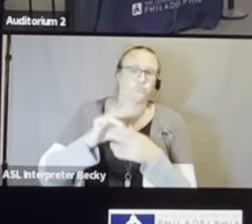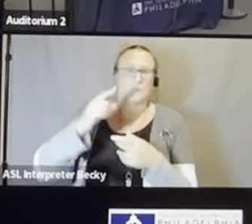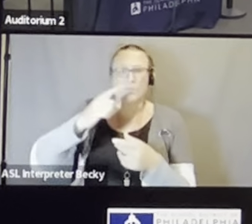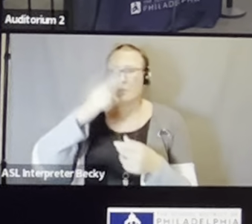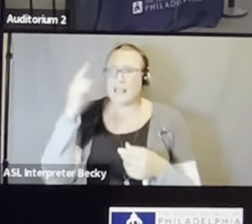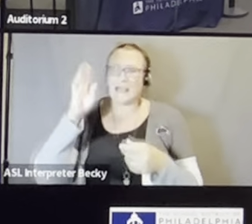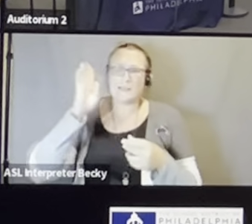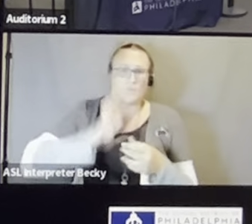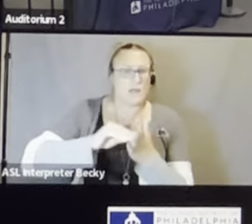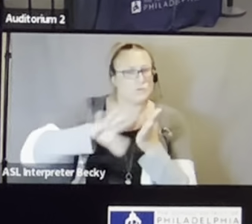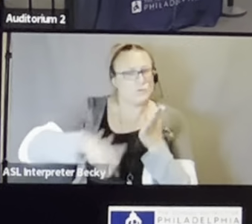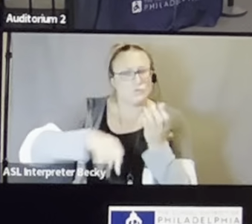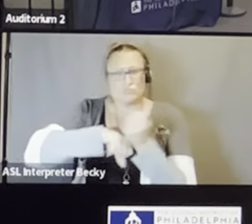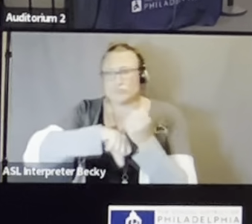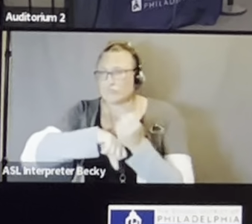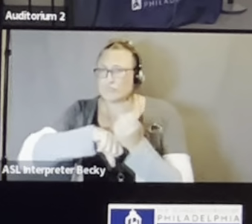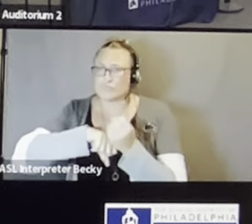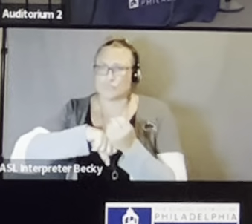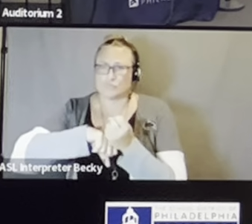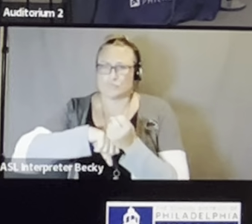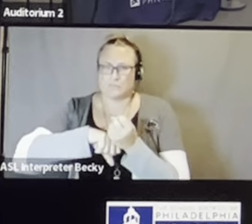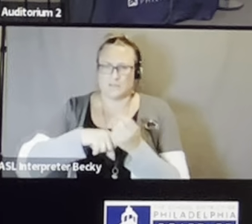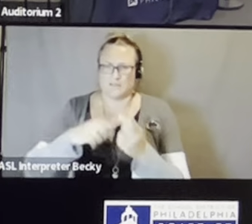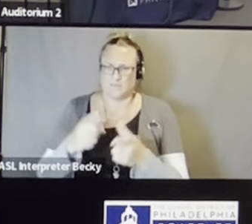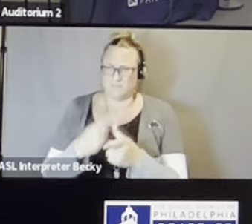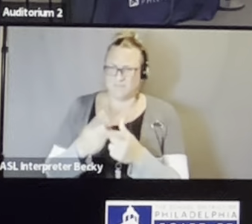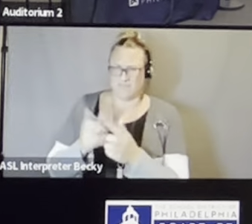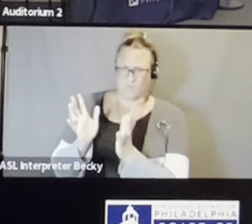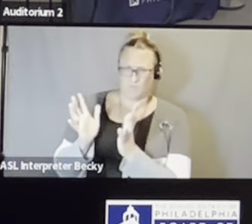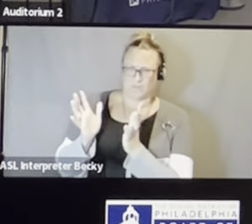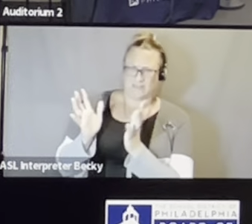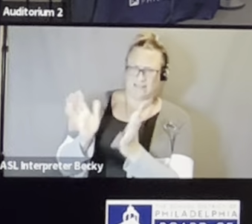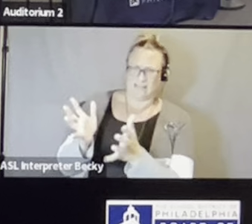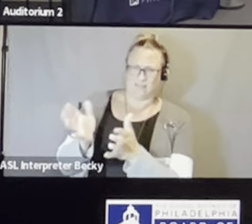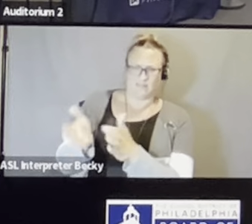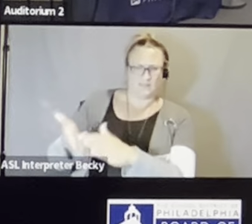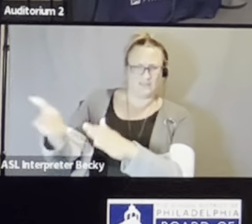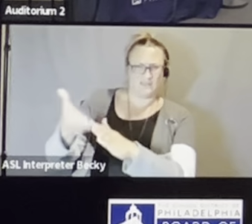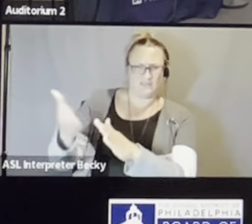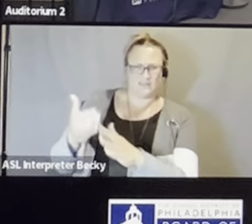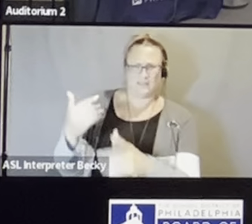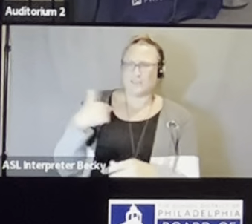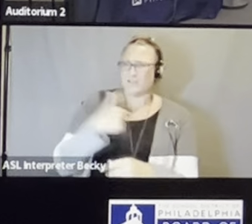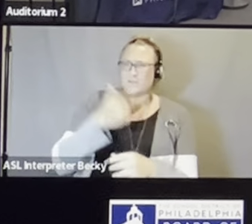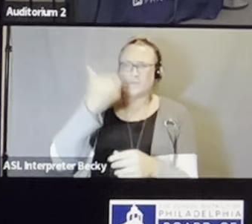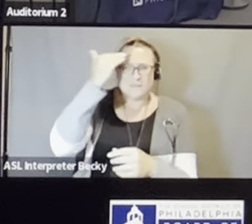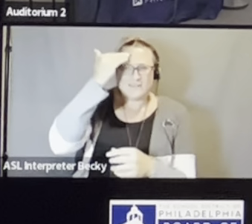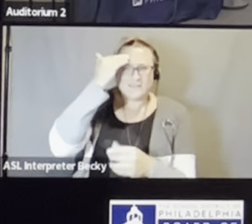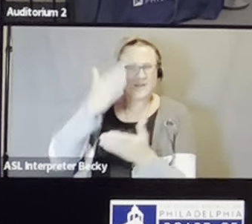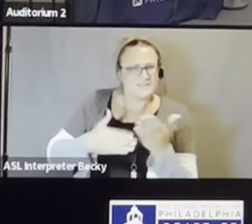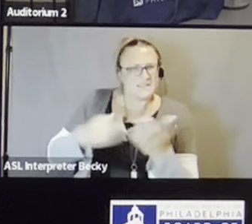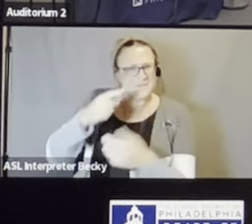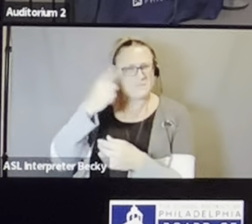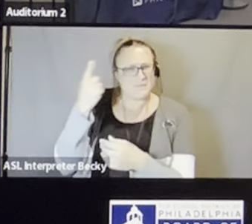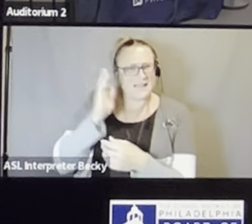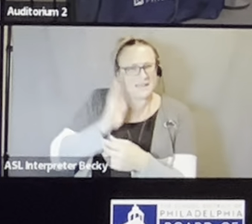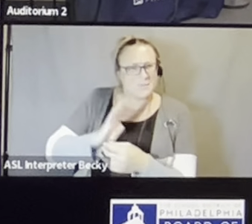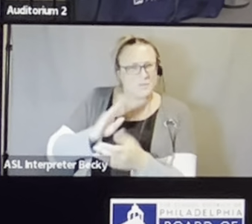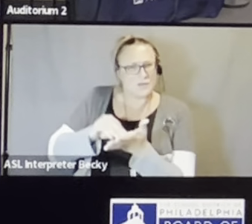students, we cannot then let that go by when we know some of our black and brown students are being